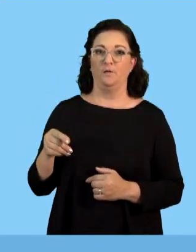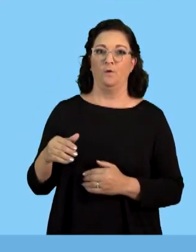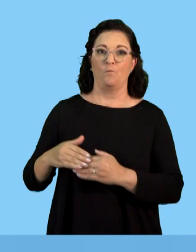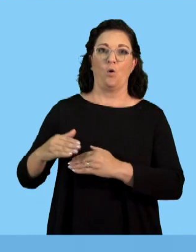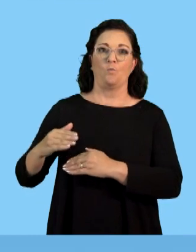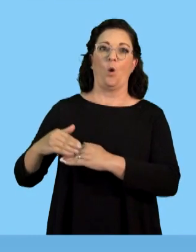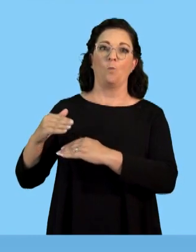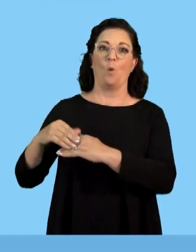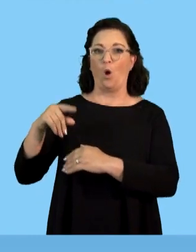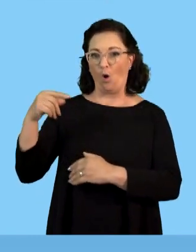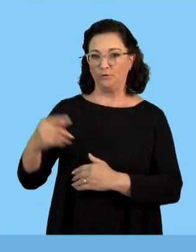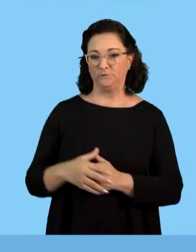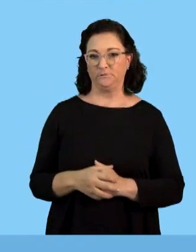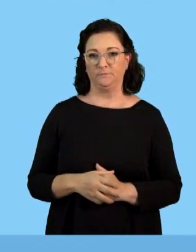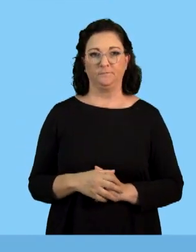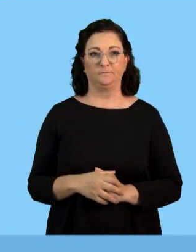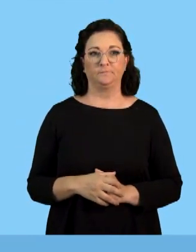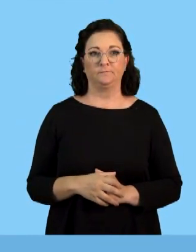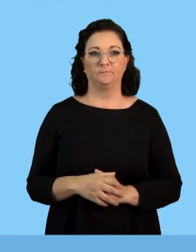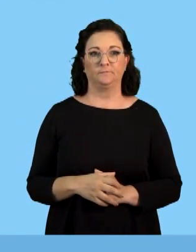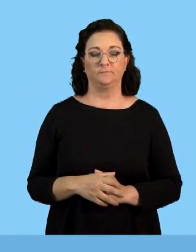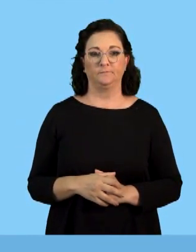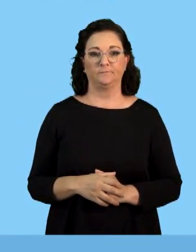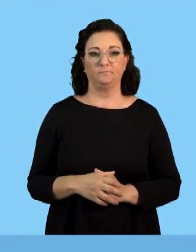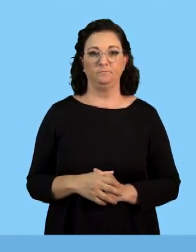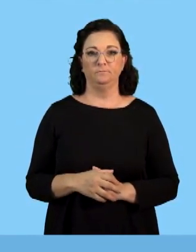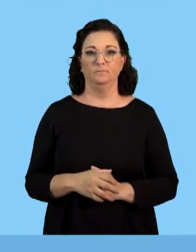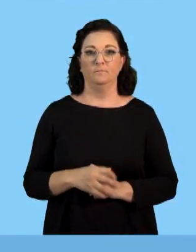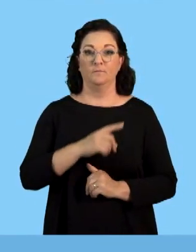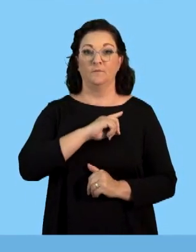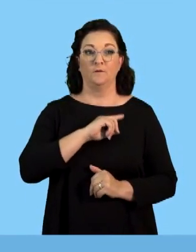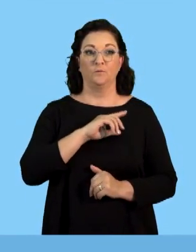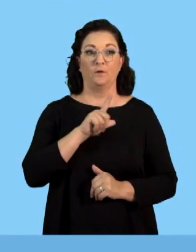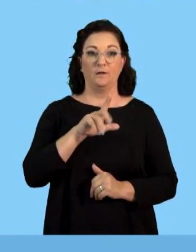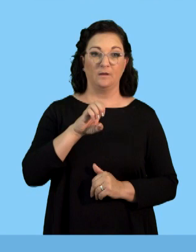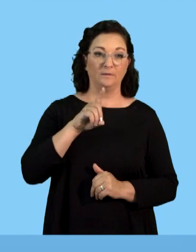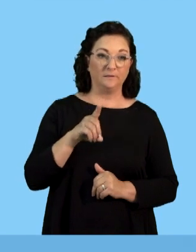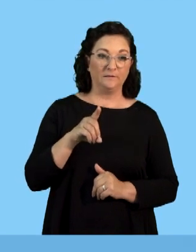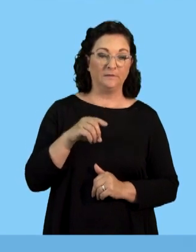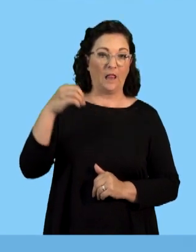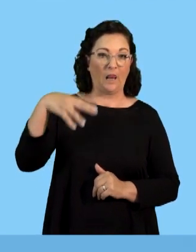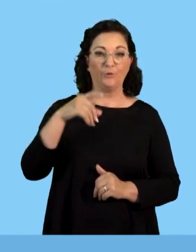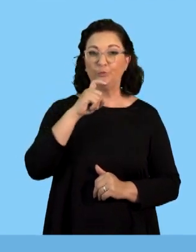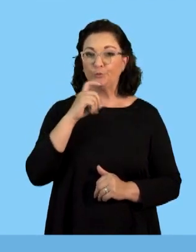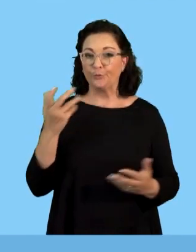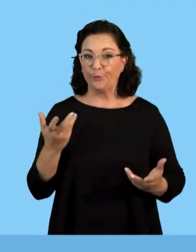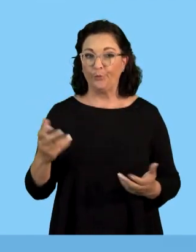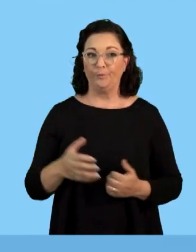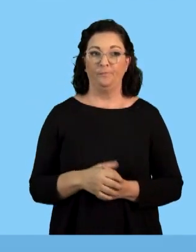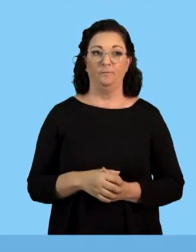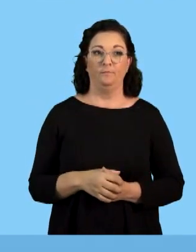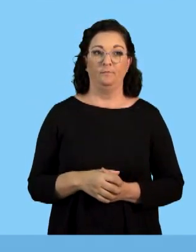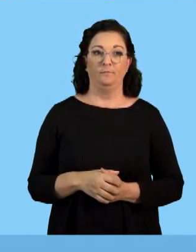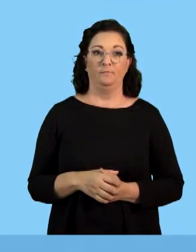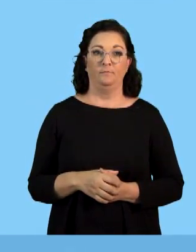getting hotter and hotter the more you use it. So these LED lights, where are they used? They are